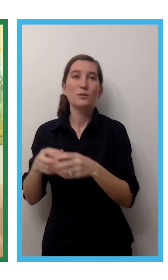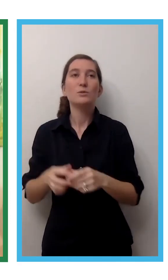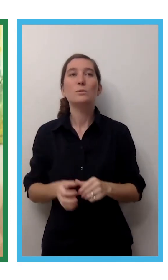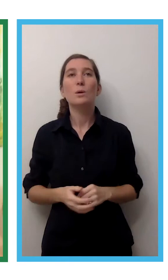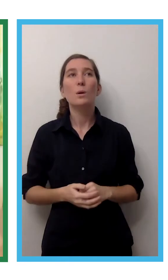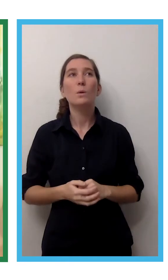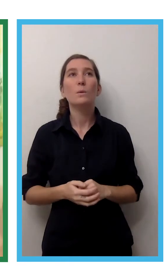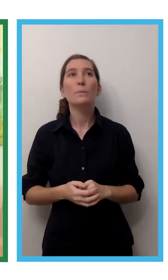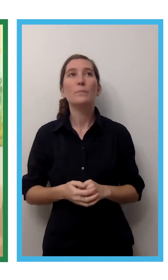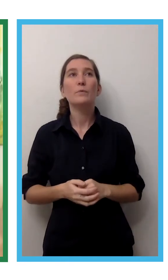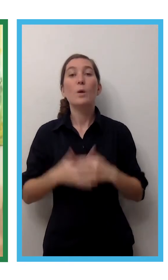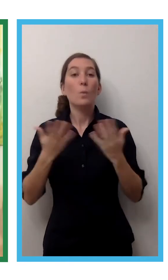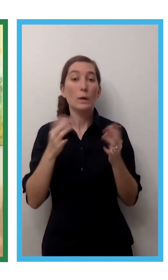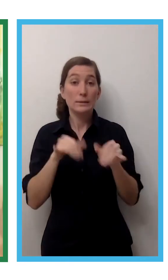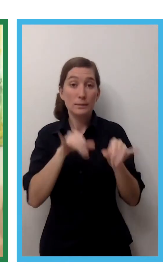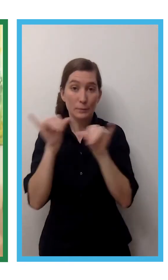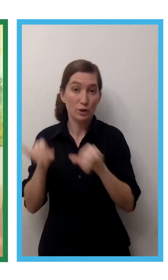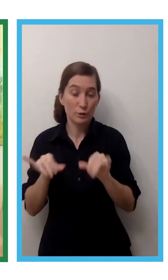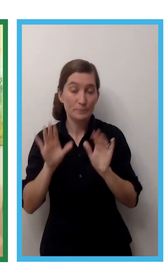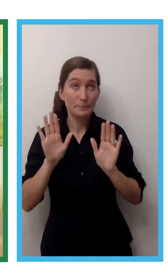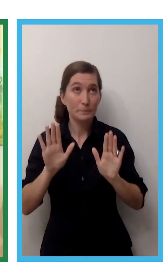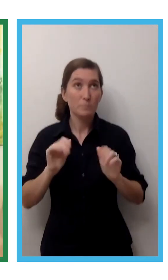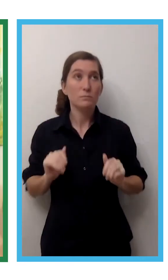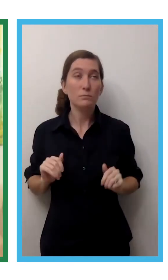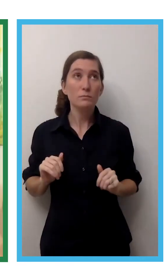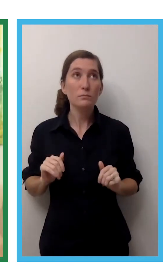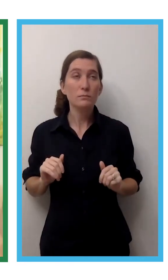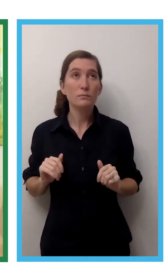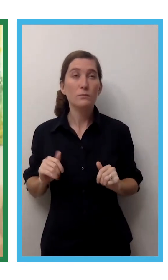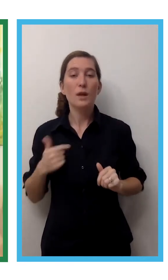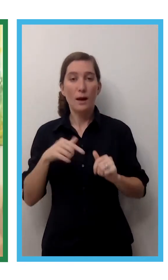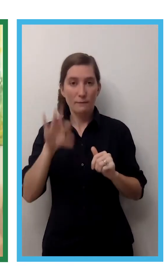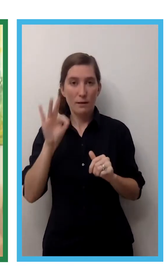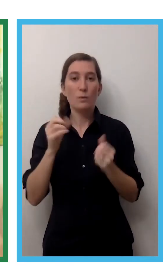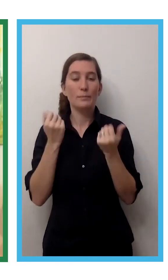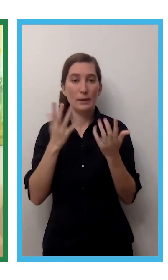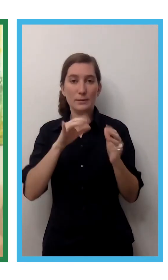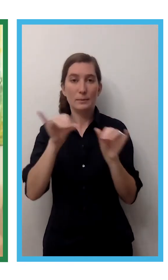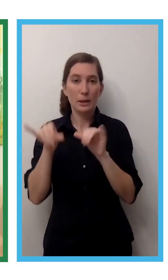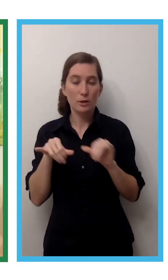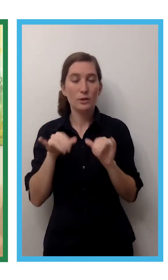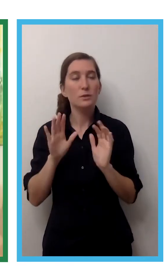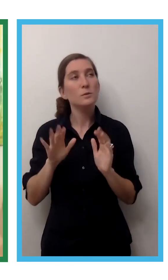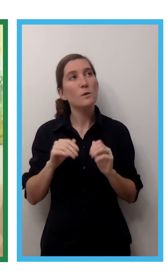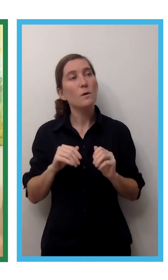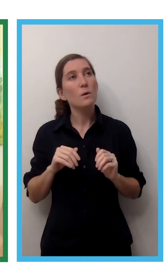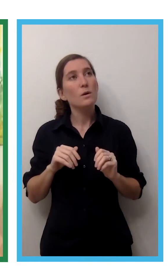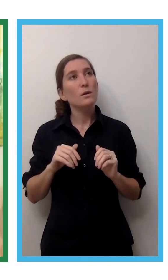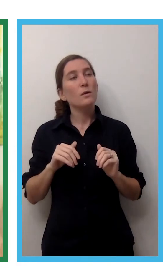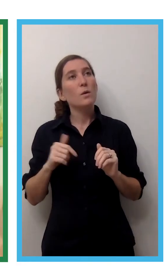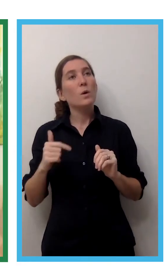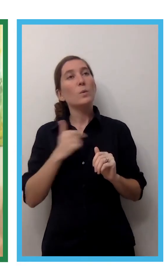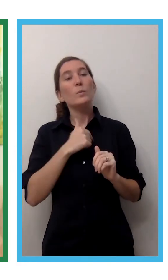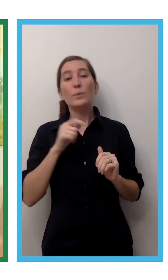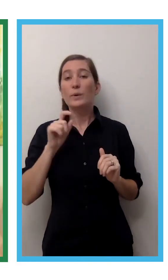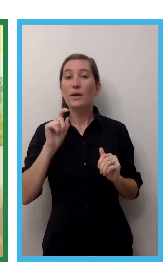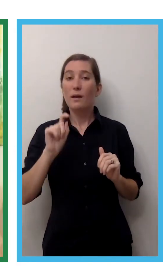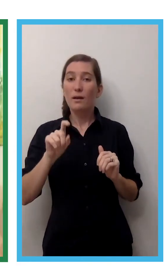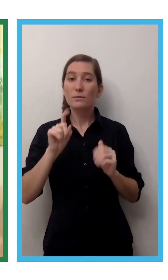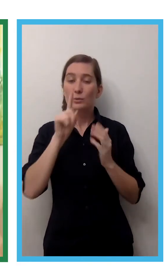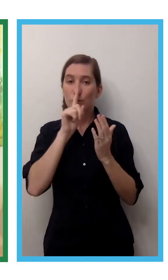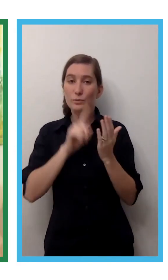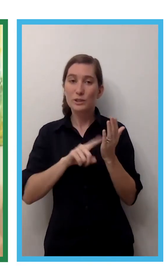similarities were, was that you have to make sure that you're doing it in a way that's not steering you towards a